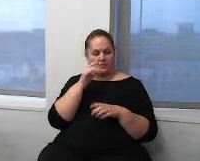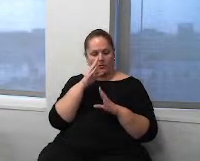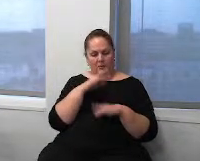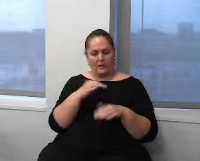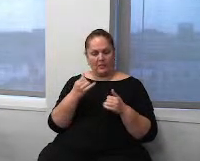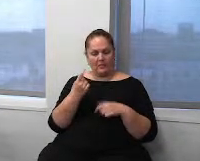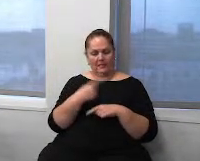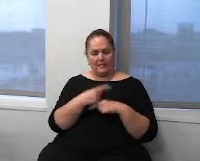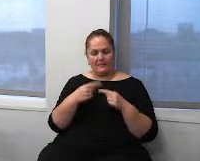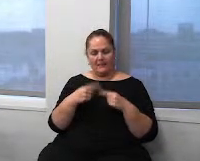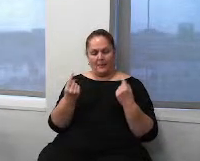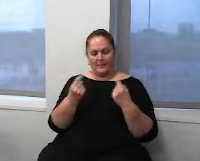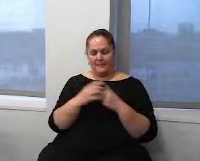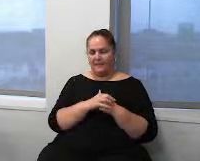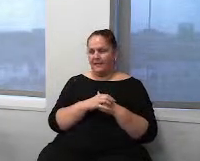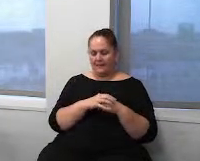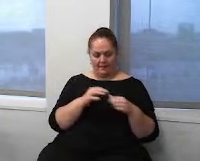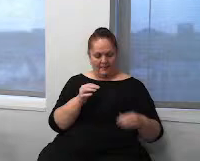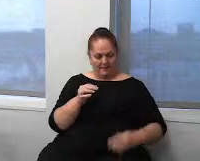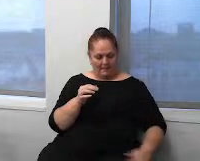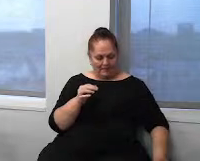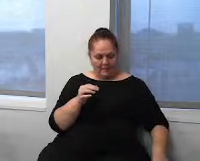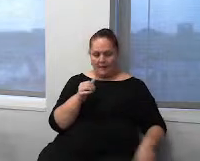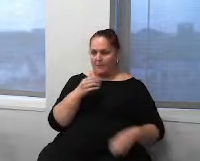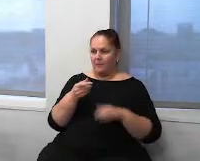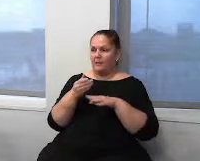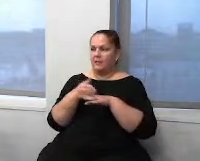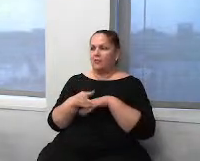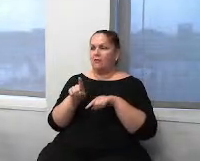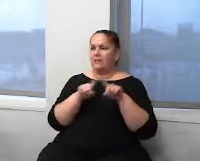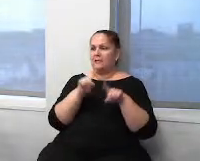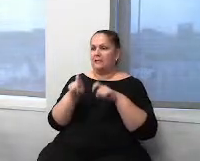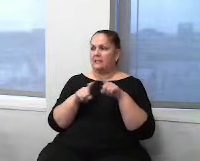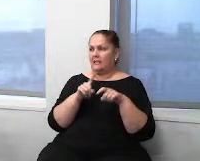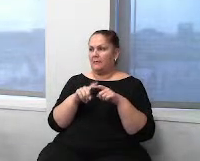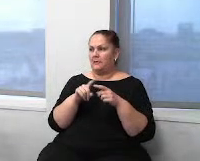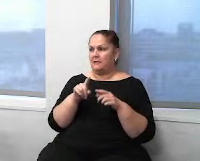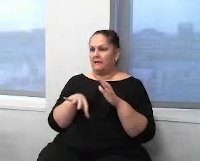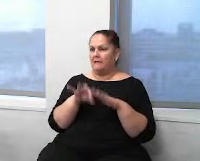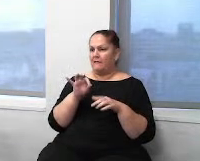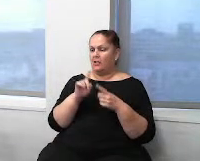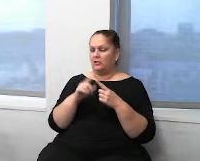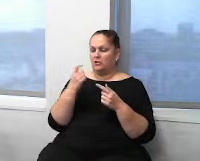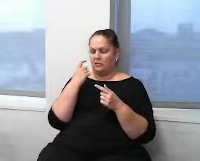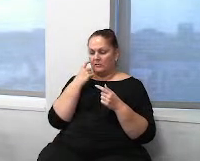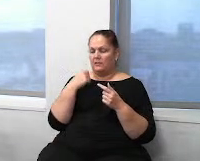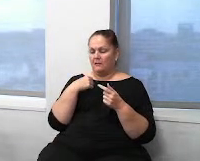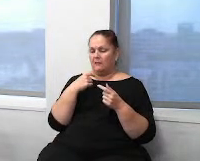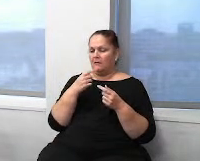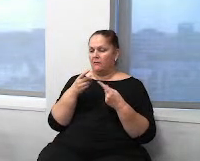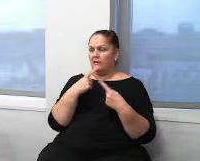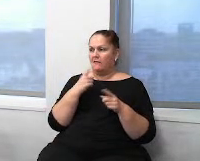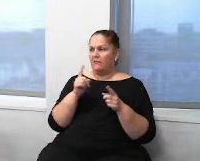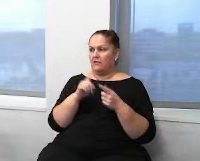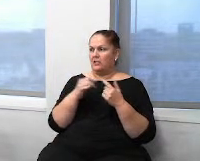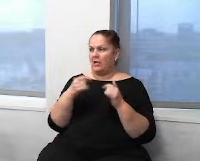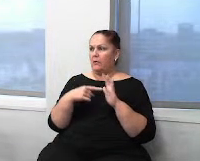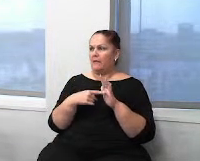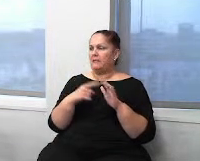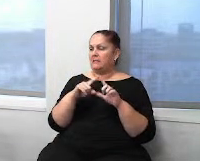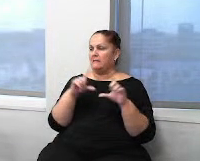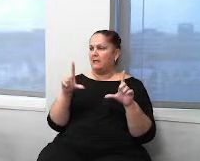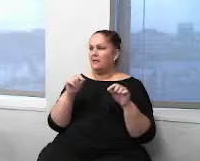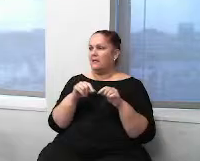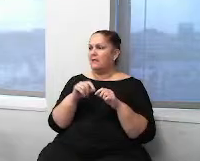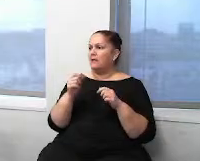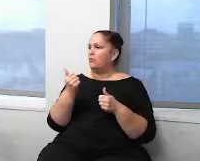yesterday I was too quiet. I guess today it's the opposite problem. Okay, but the cross-examination I find until a few minutes ago pretty efficient, so thank you. Okay, we now